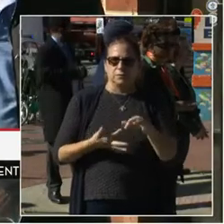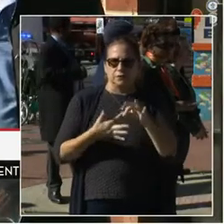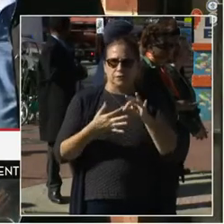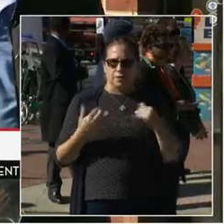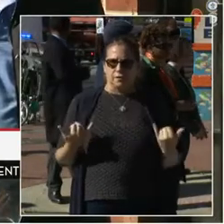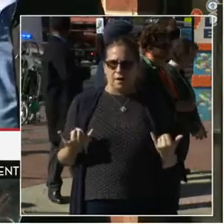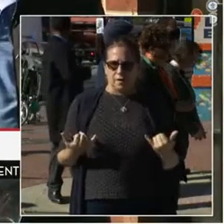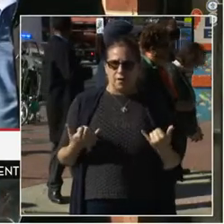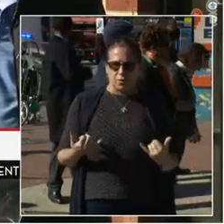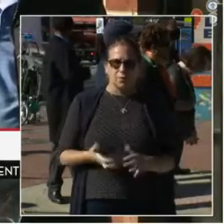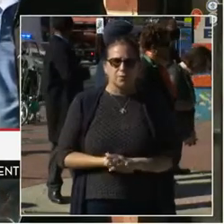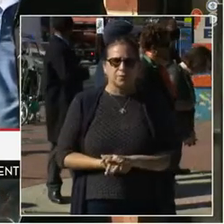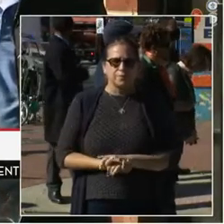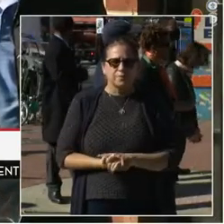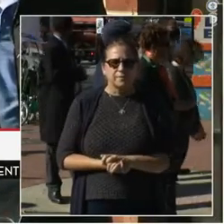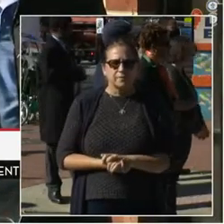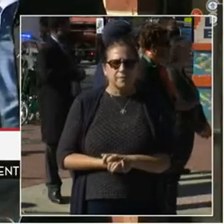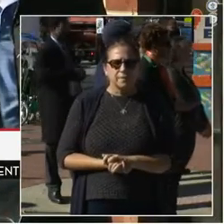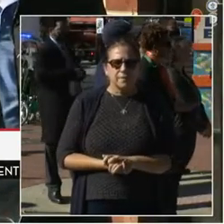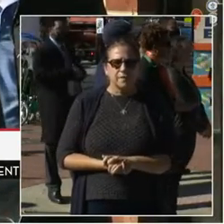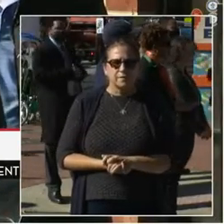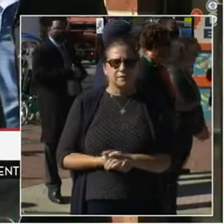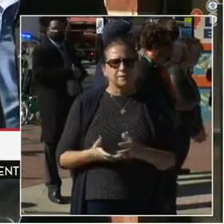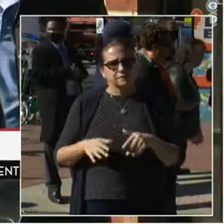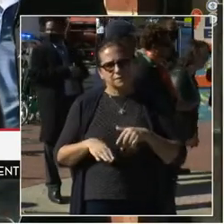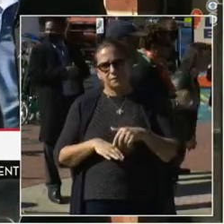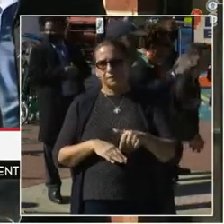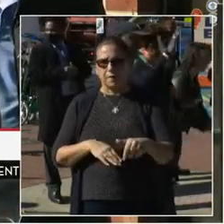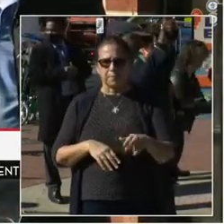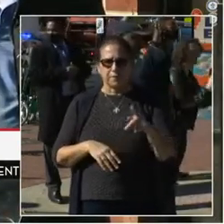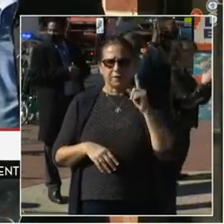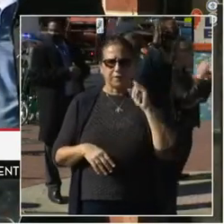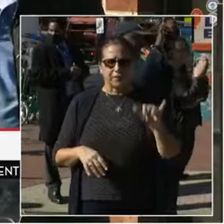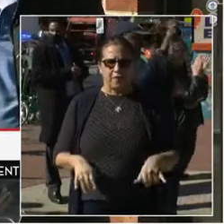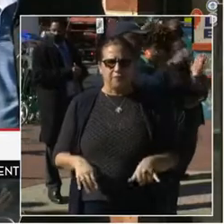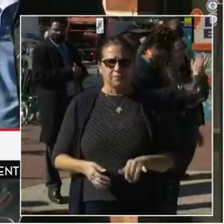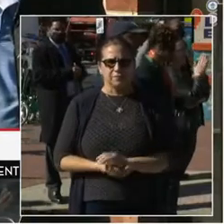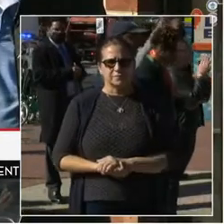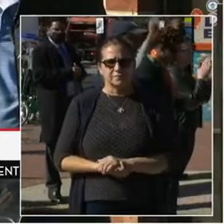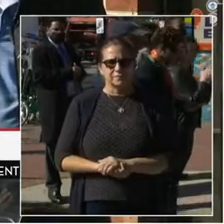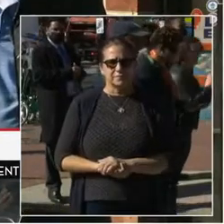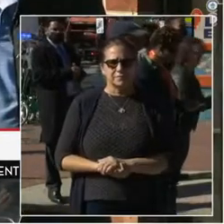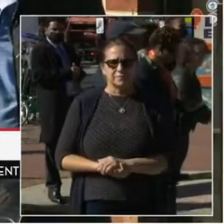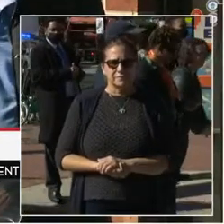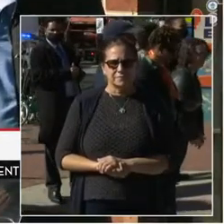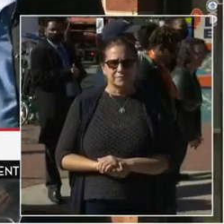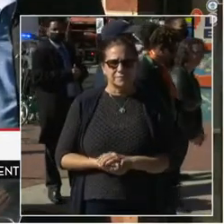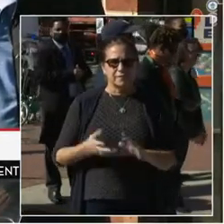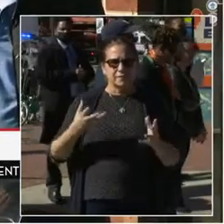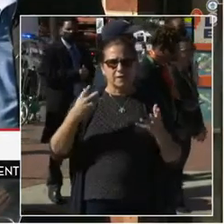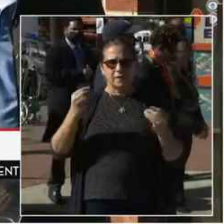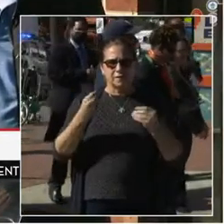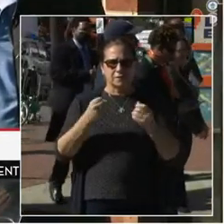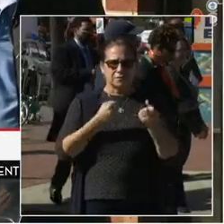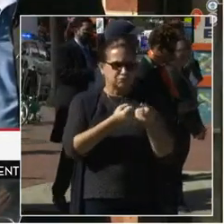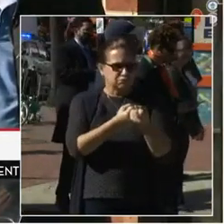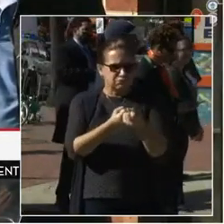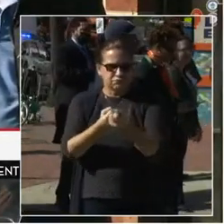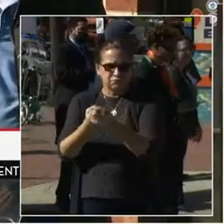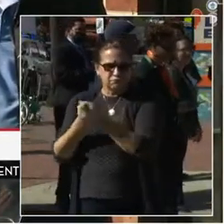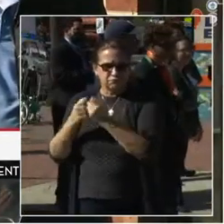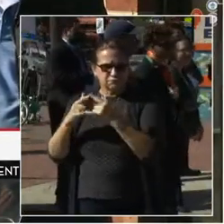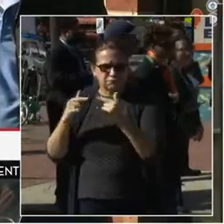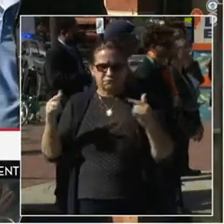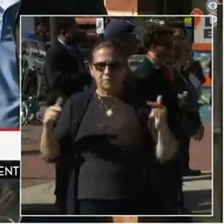they ate a little bit more. Raise your hand if you ate a little bit more during the pandemic. Okay, I see that. And they actually took care of the workers